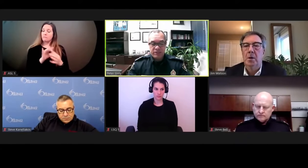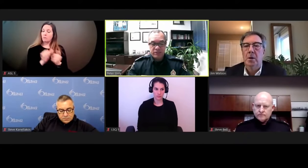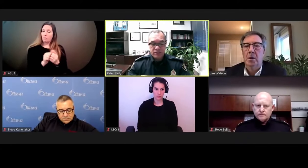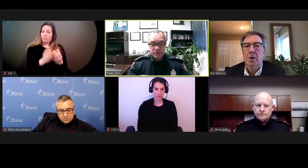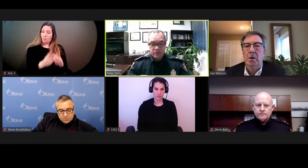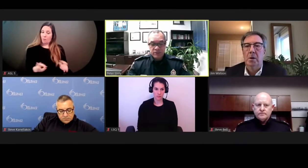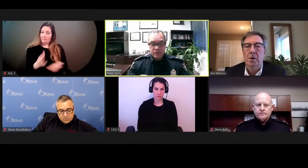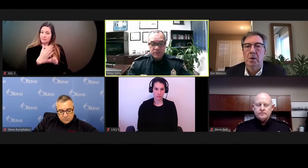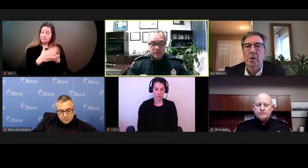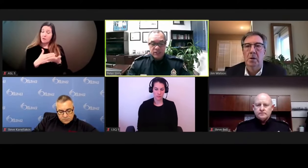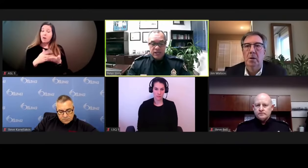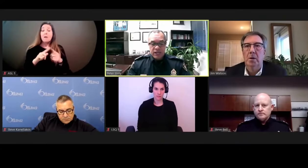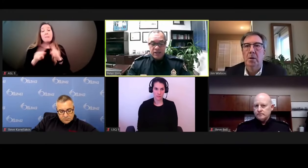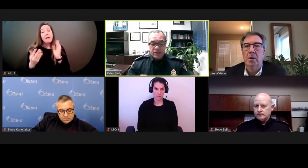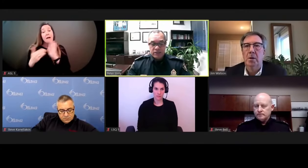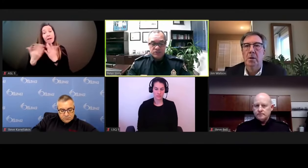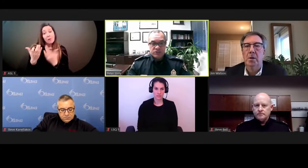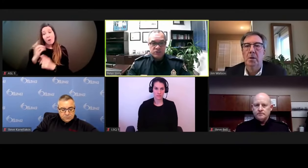remind